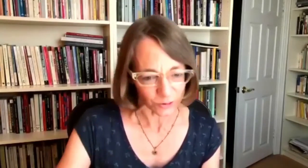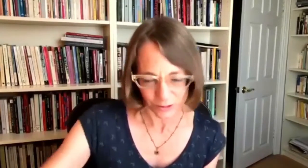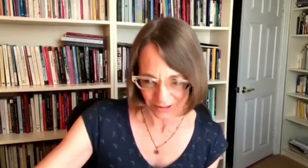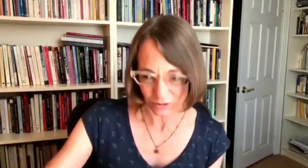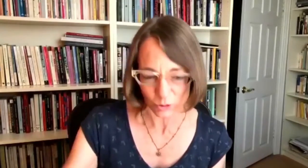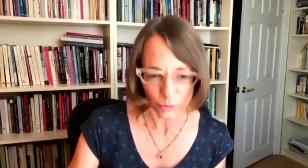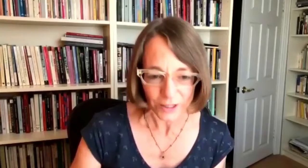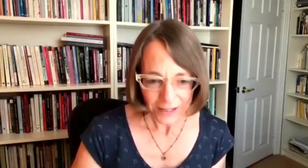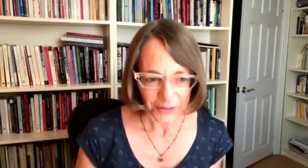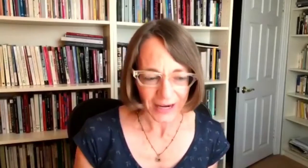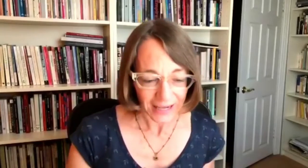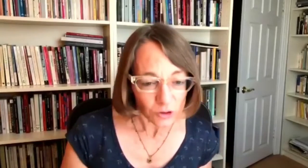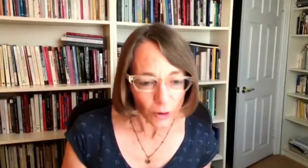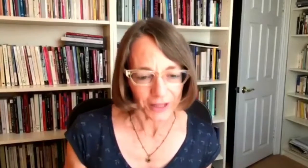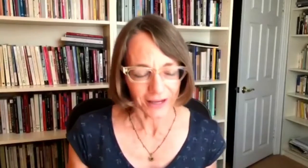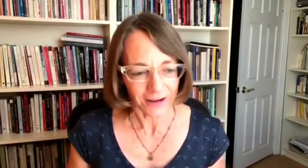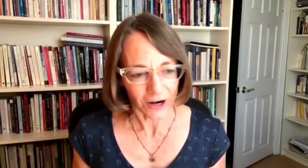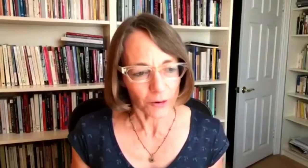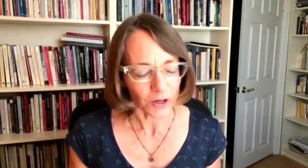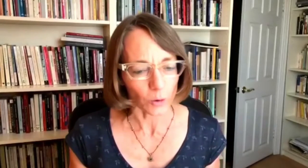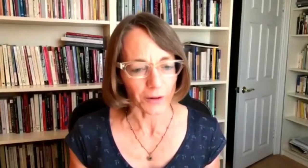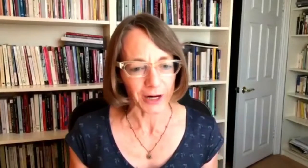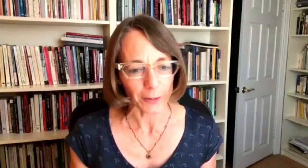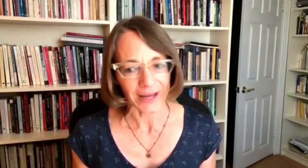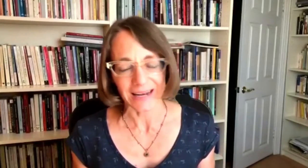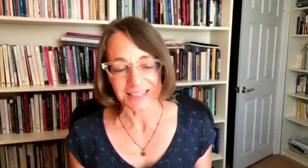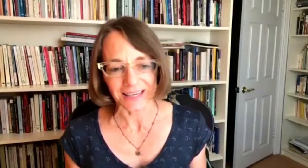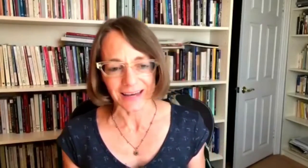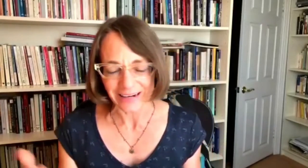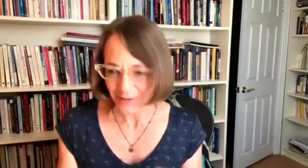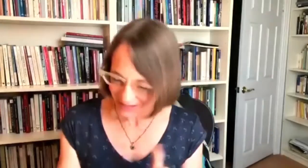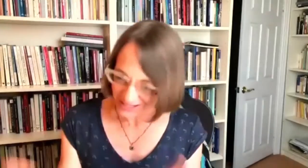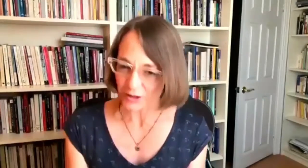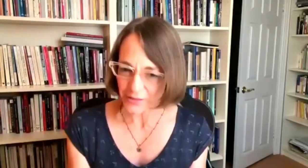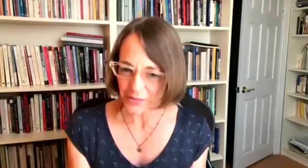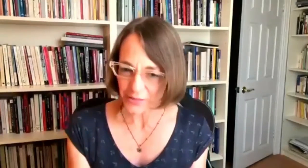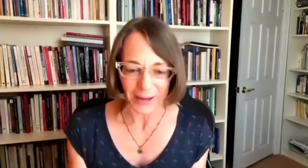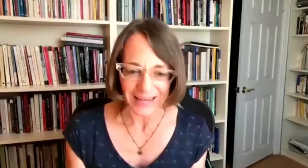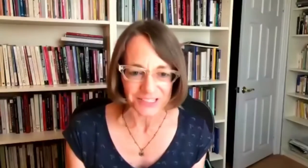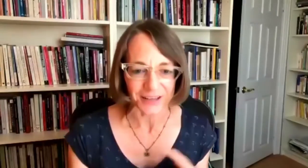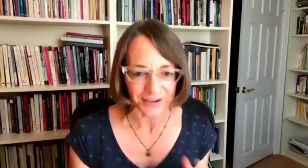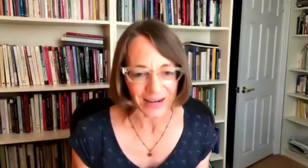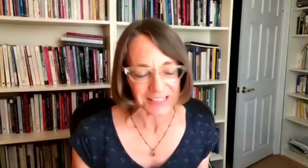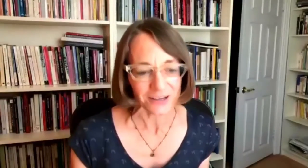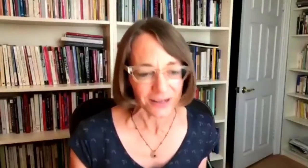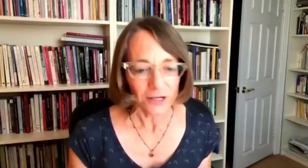is understood differently depending on the countries and their history and the